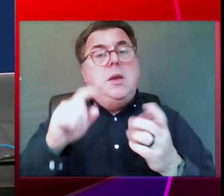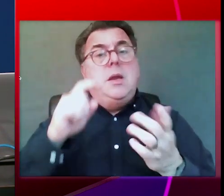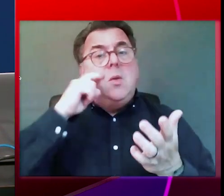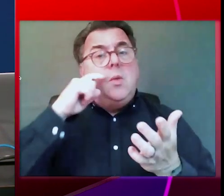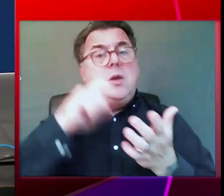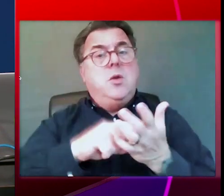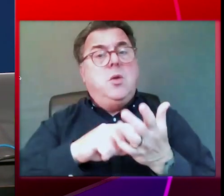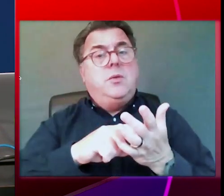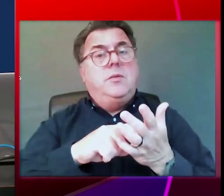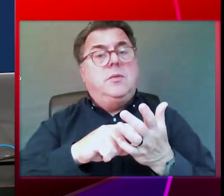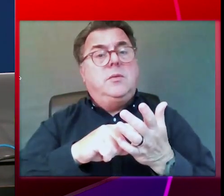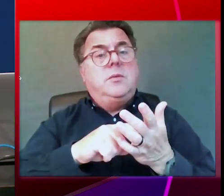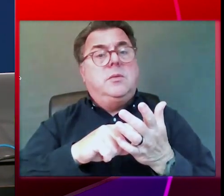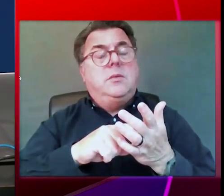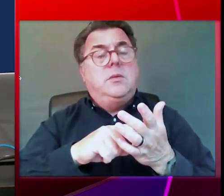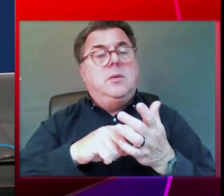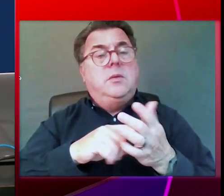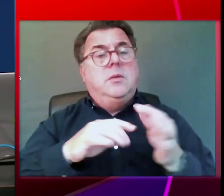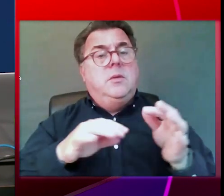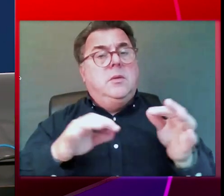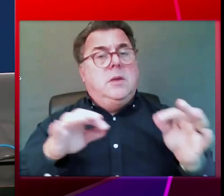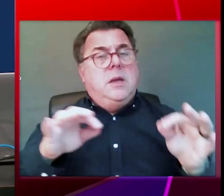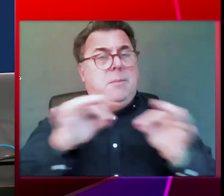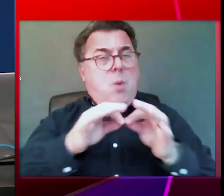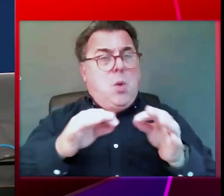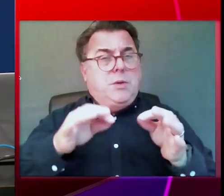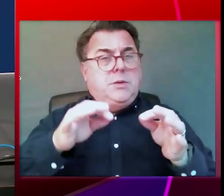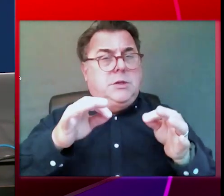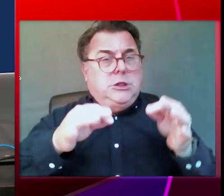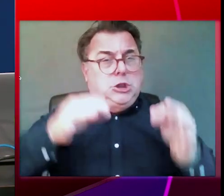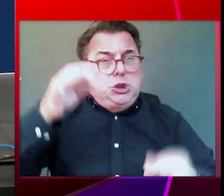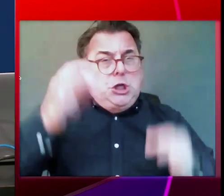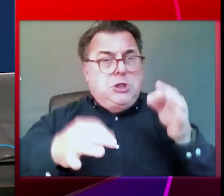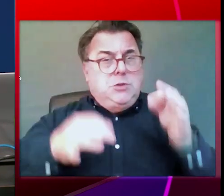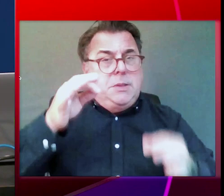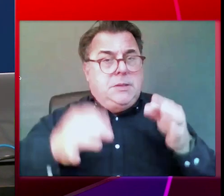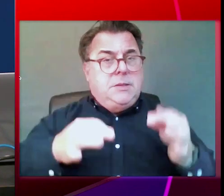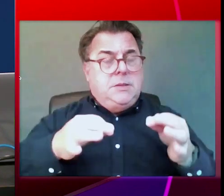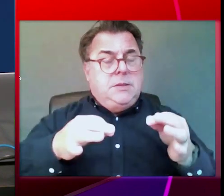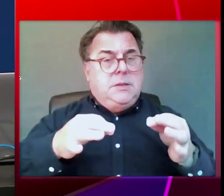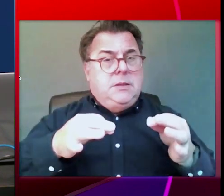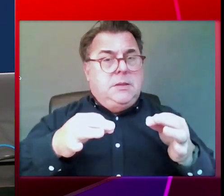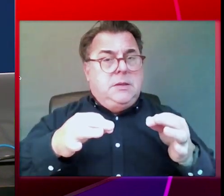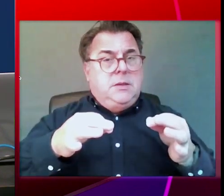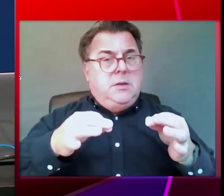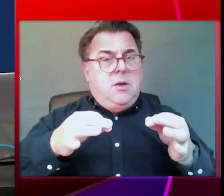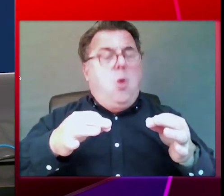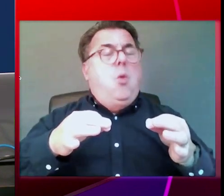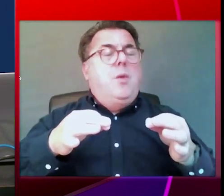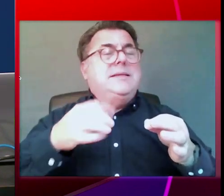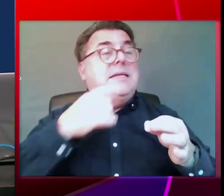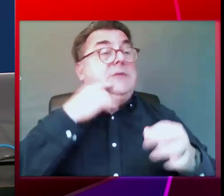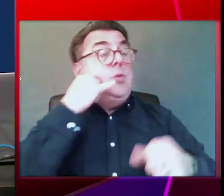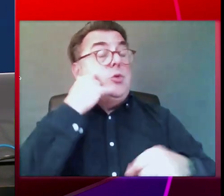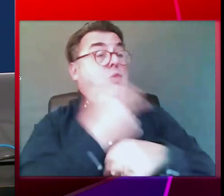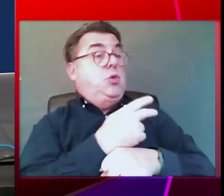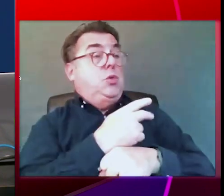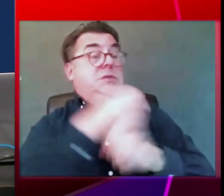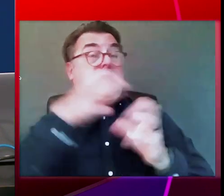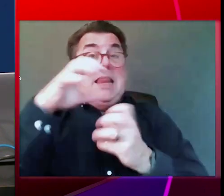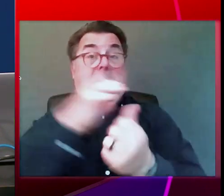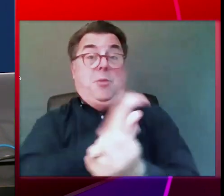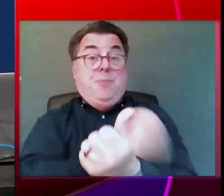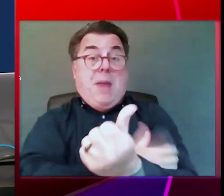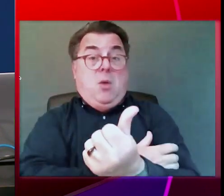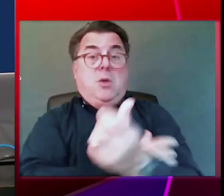key judgment called Shrimps 2 judgment that basically says that if you want to use the power of cloud, you want to make sure that you keep the